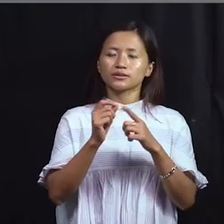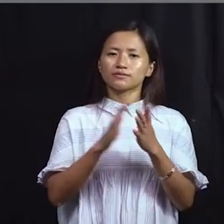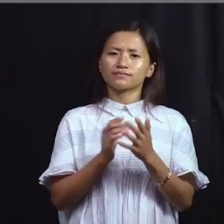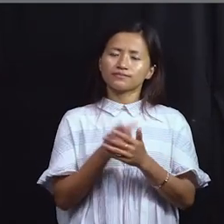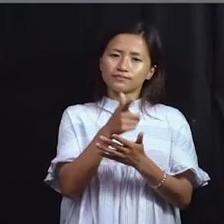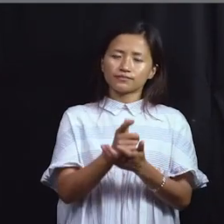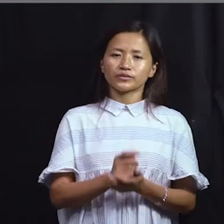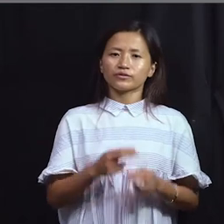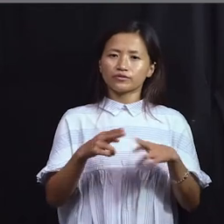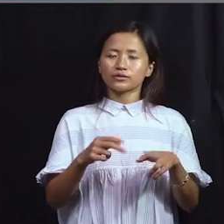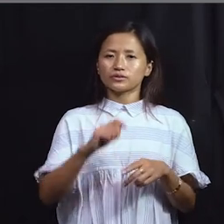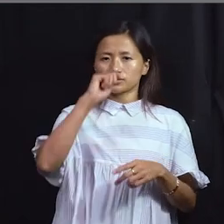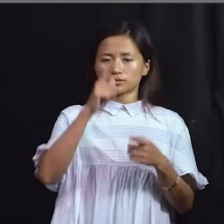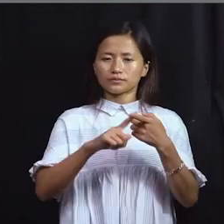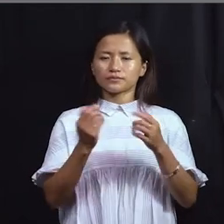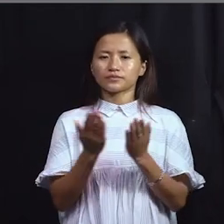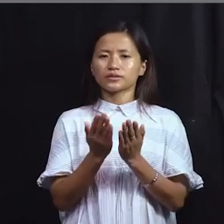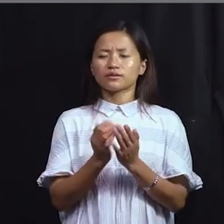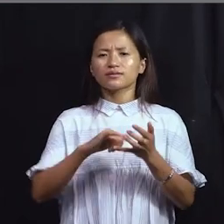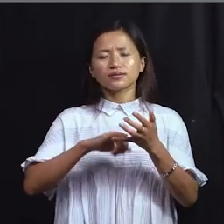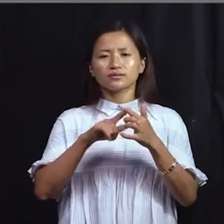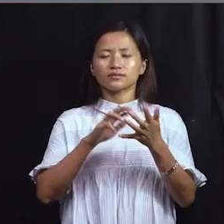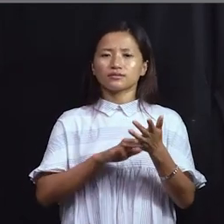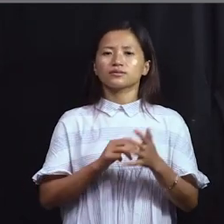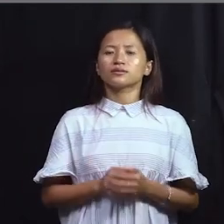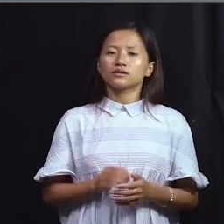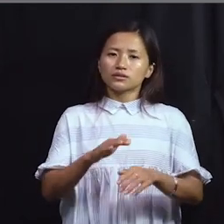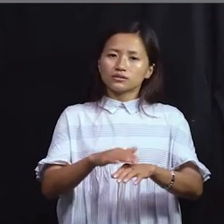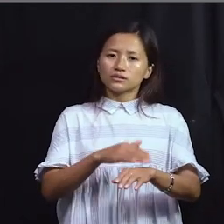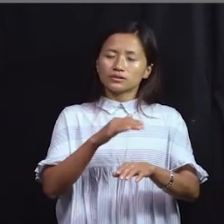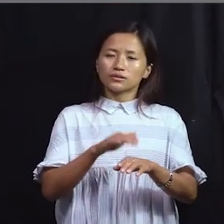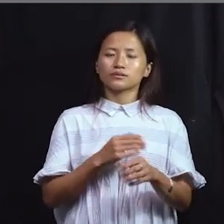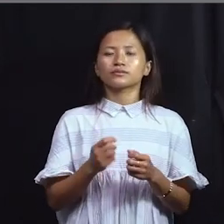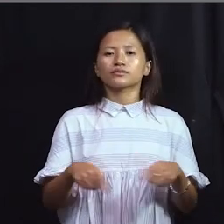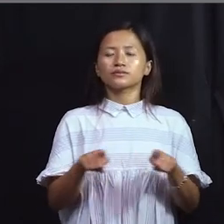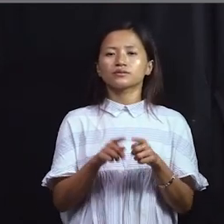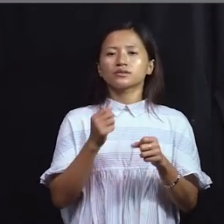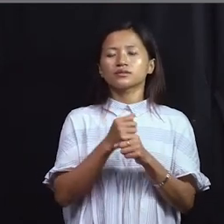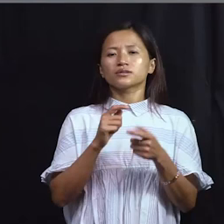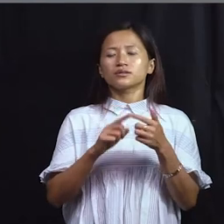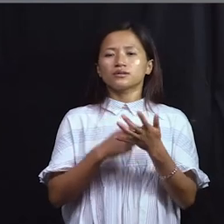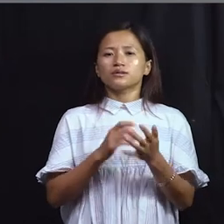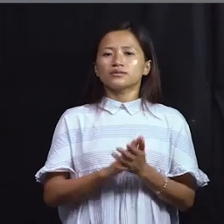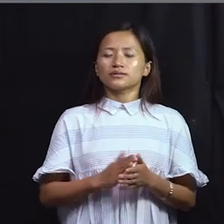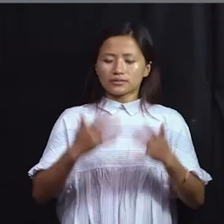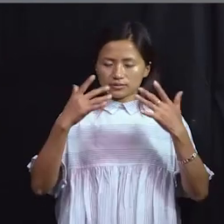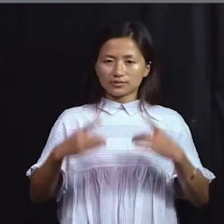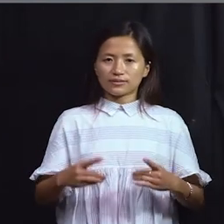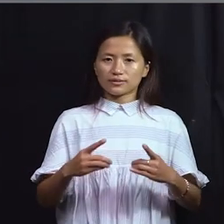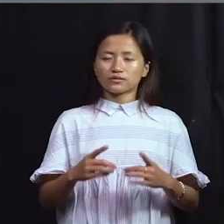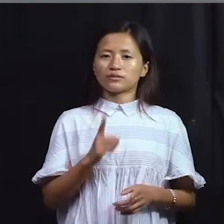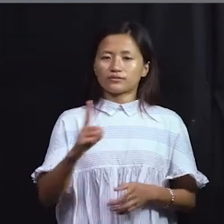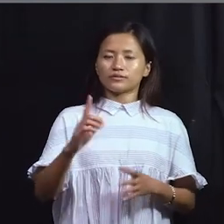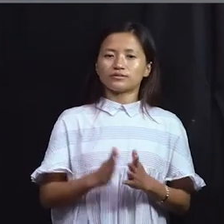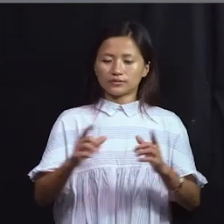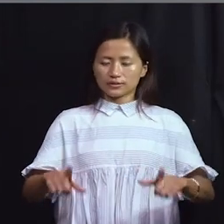free school, free education, sanitation, so and so forth, slowly and gradually, the standard of living of the poor people will